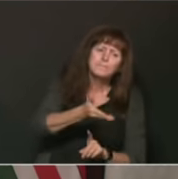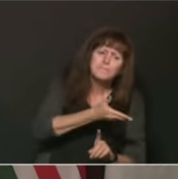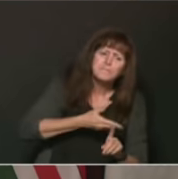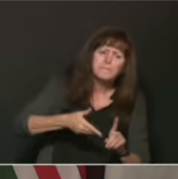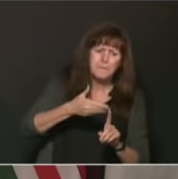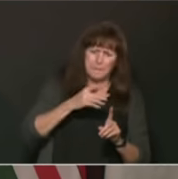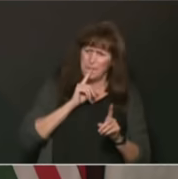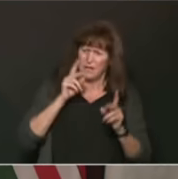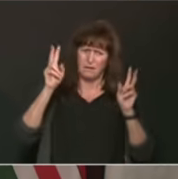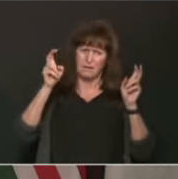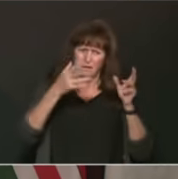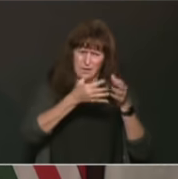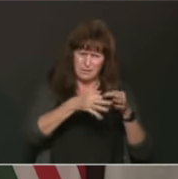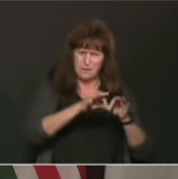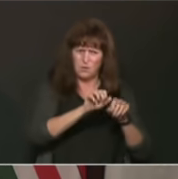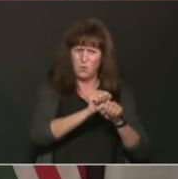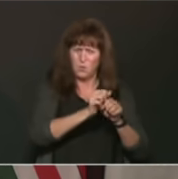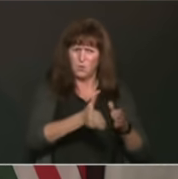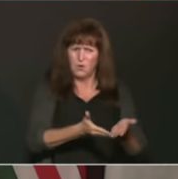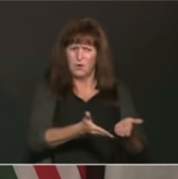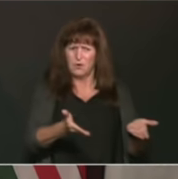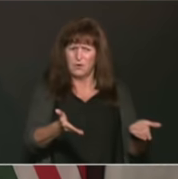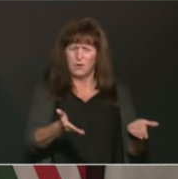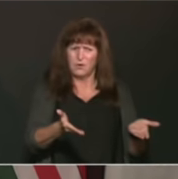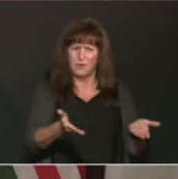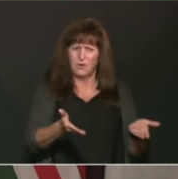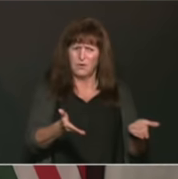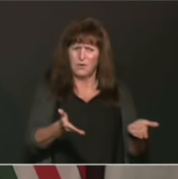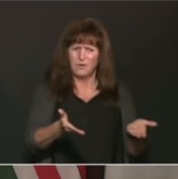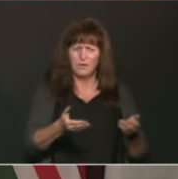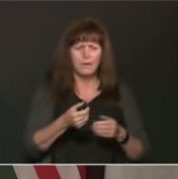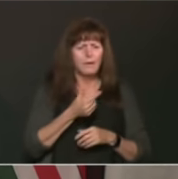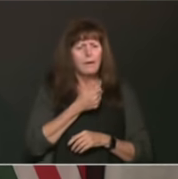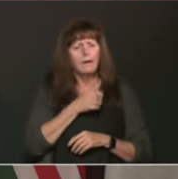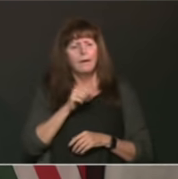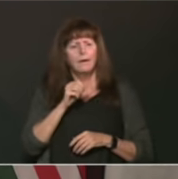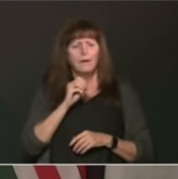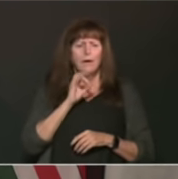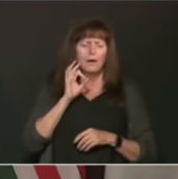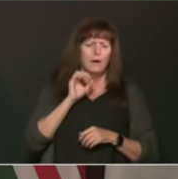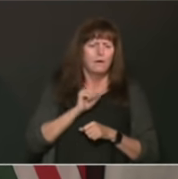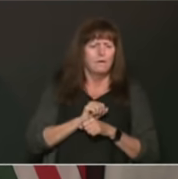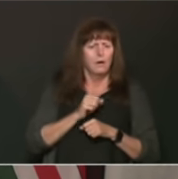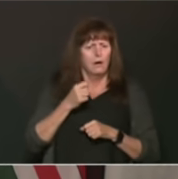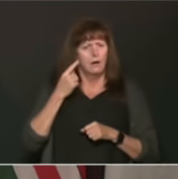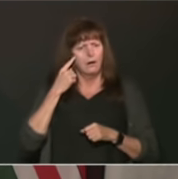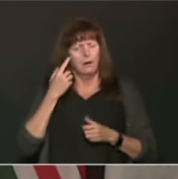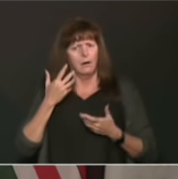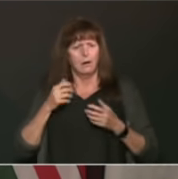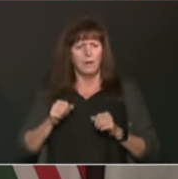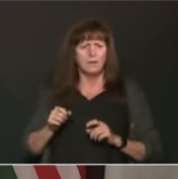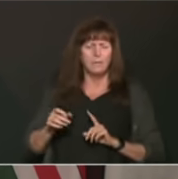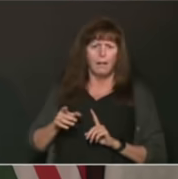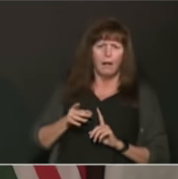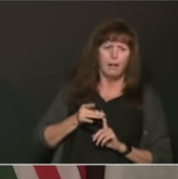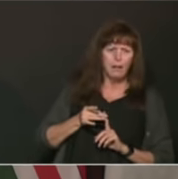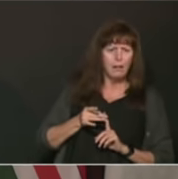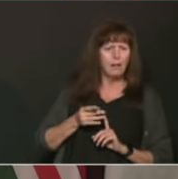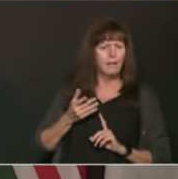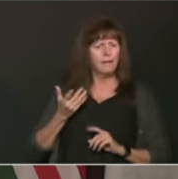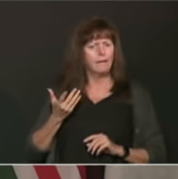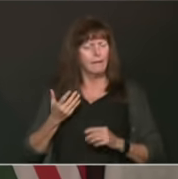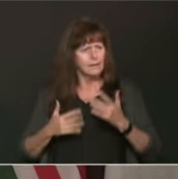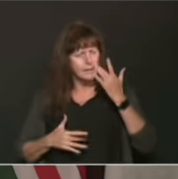to have anyone off because they've been exposed or because they've gotten the infection takes time away from care and